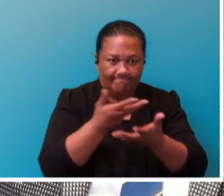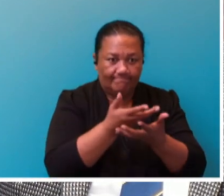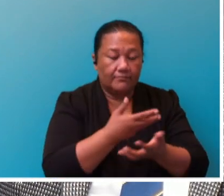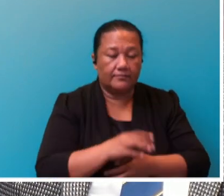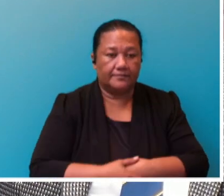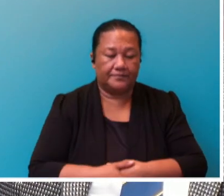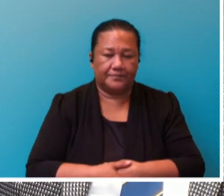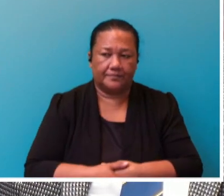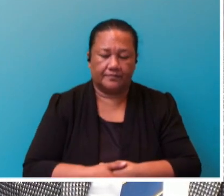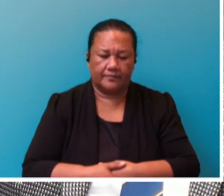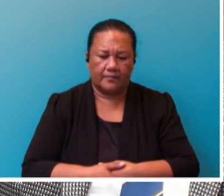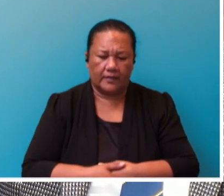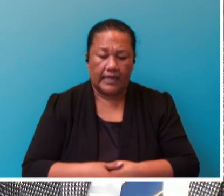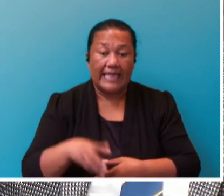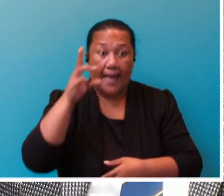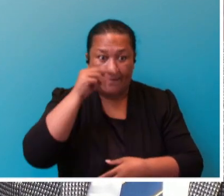the ability to move forward